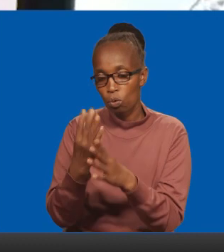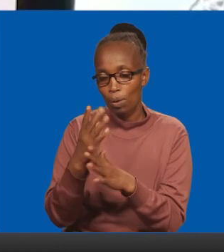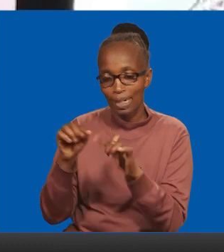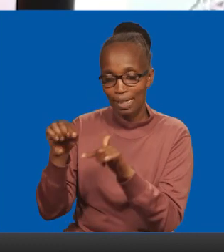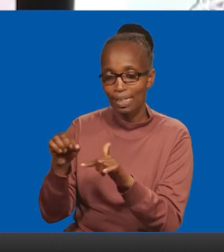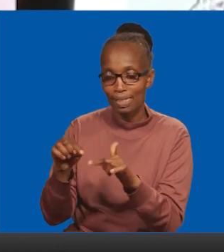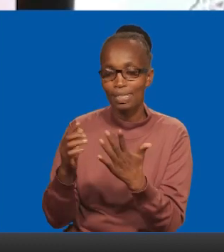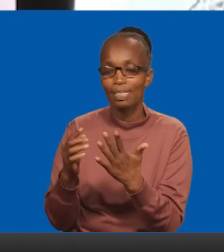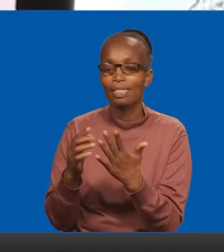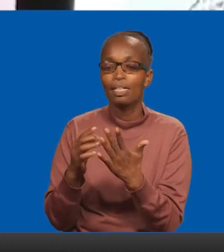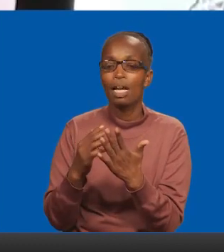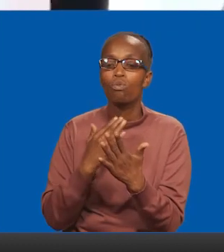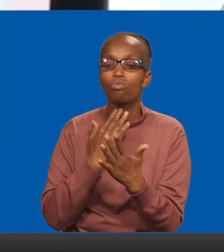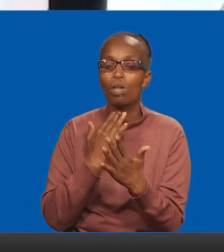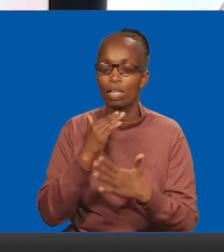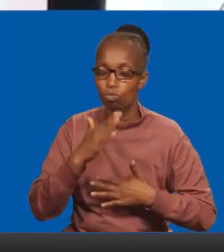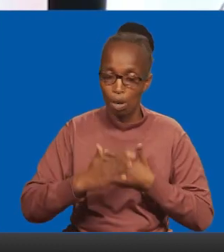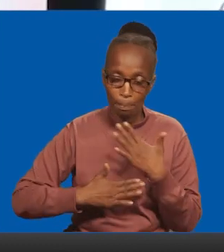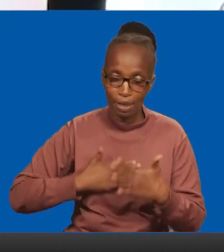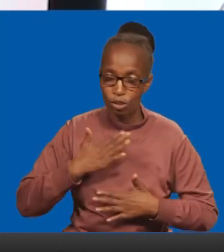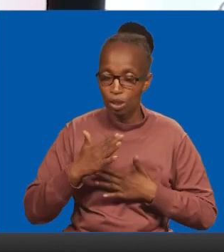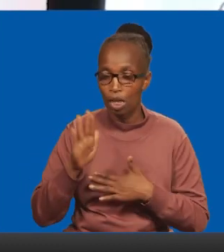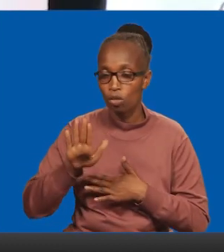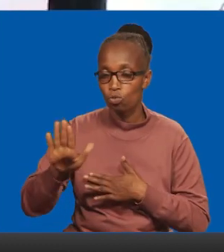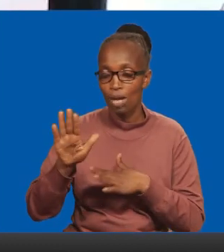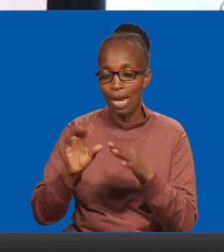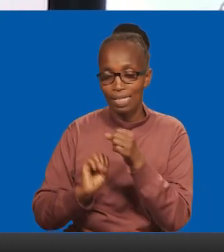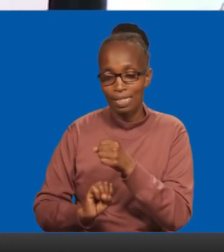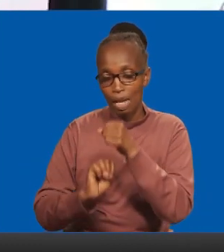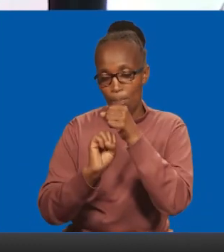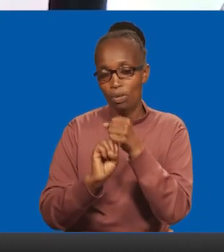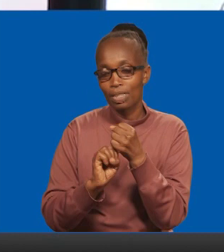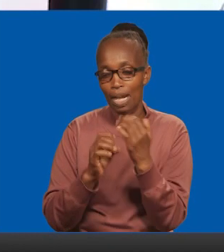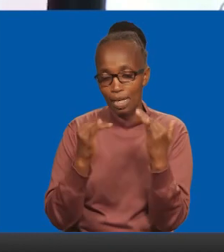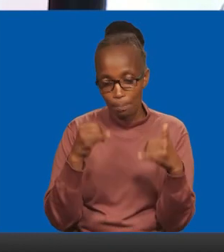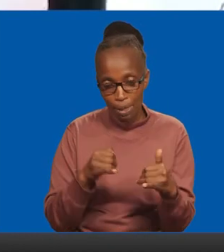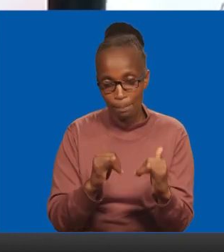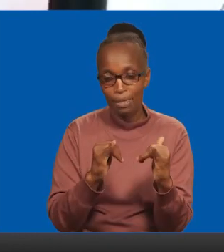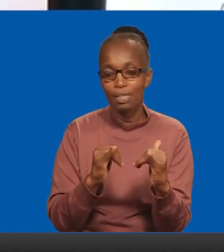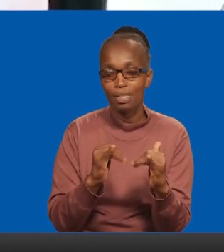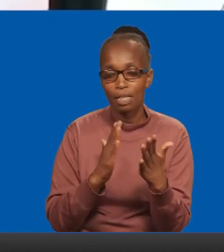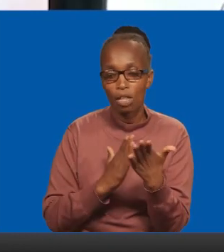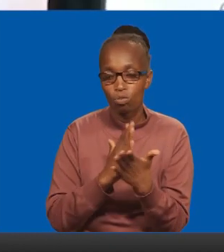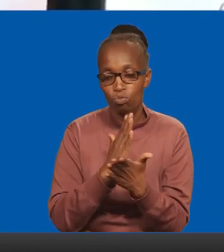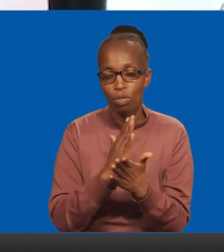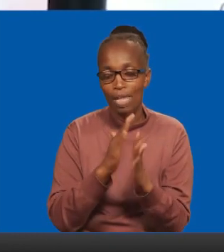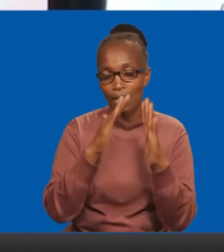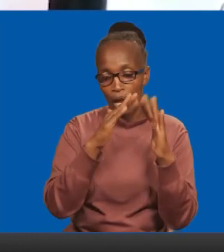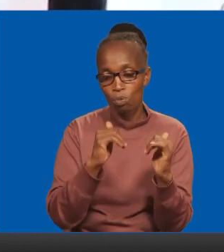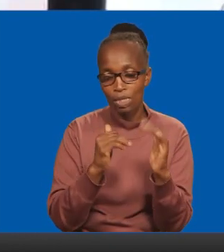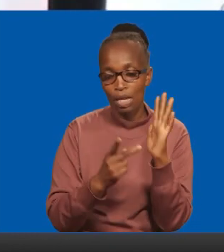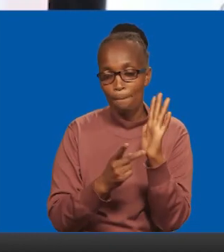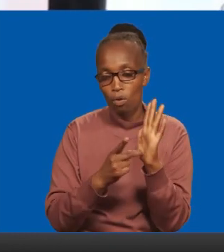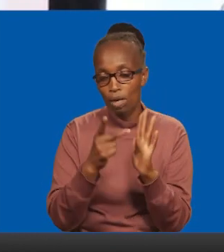programs and projects to this agenda. I wish to appreciate your continued support in jointly implementing the affordable housing